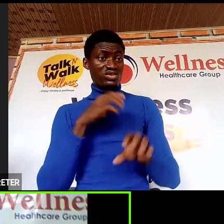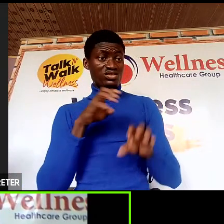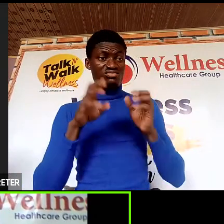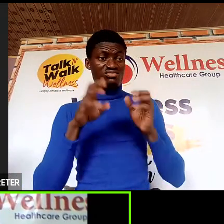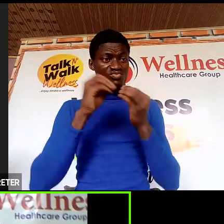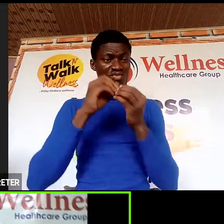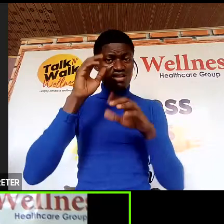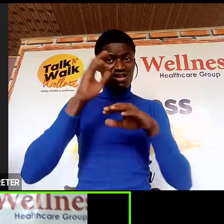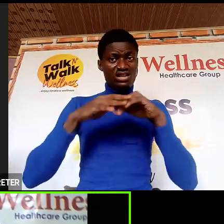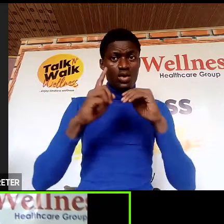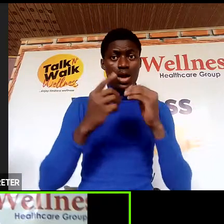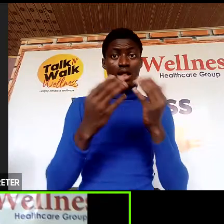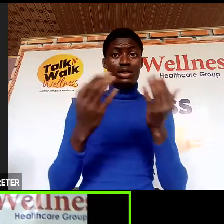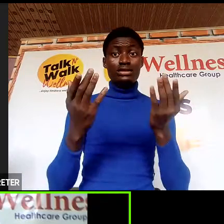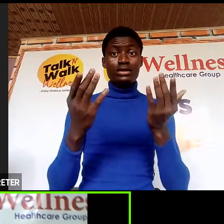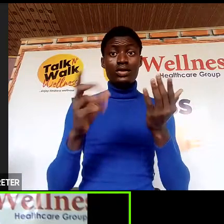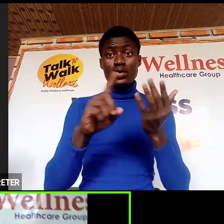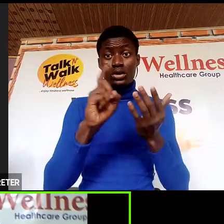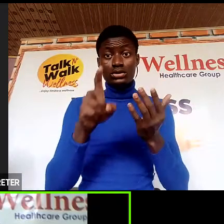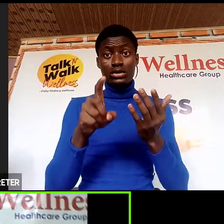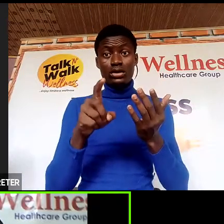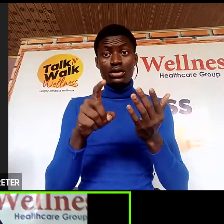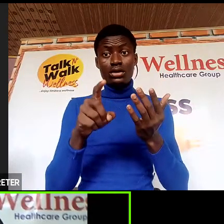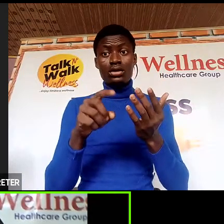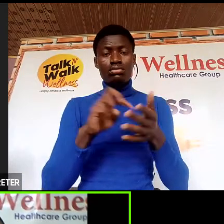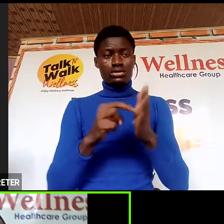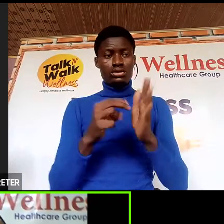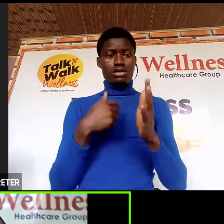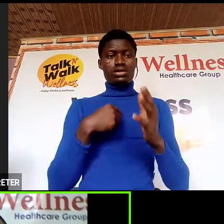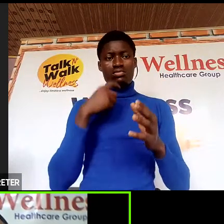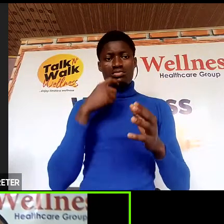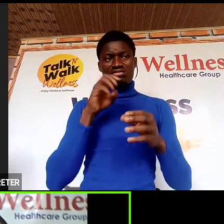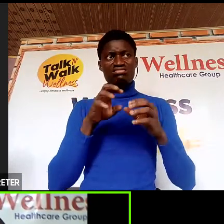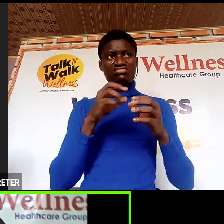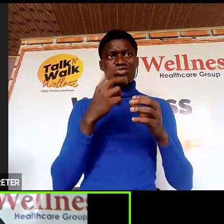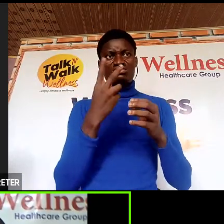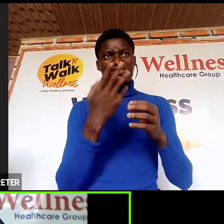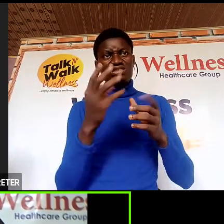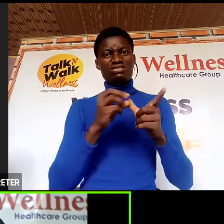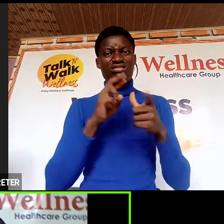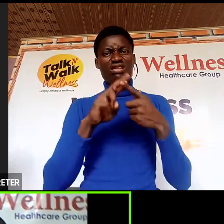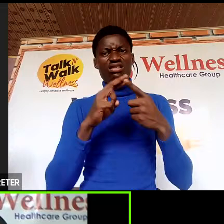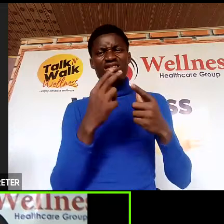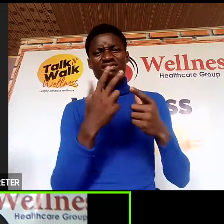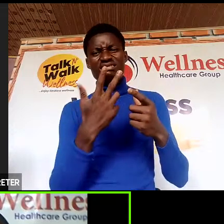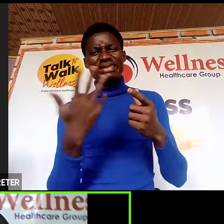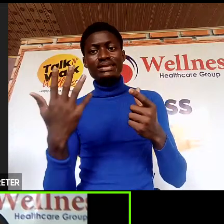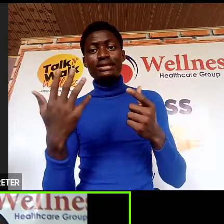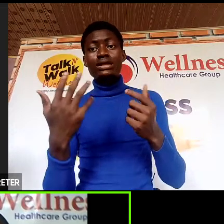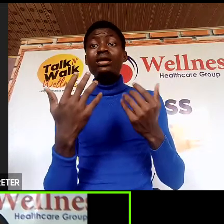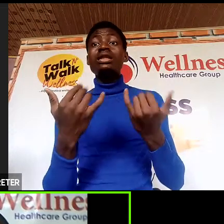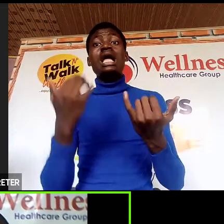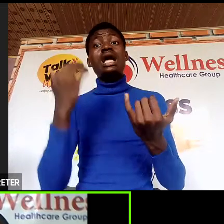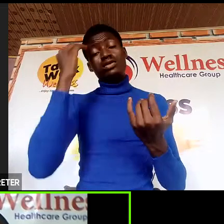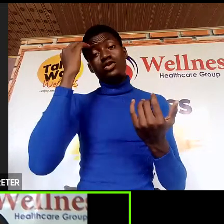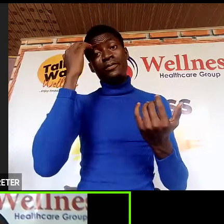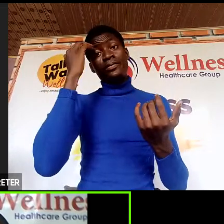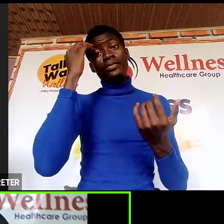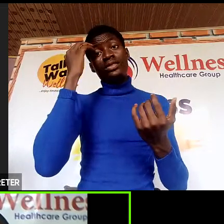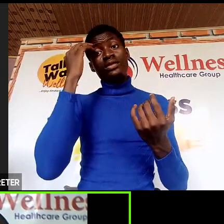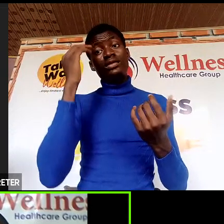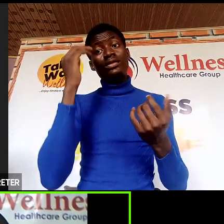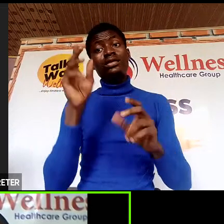we know that entrepreneurs are people that are placed in places to ensure that this current wage of money